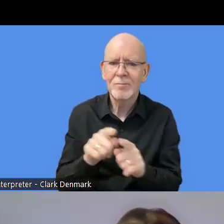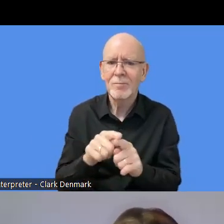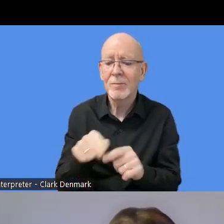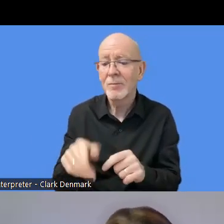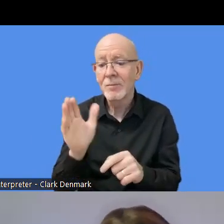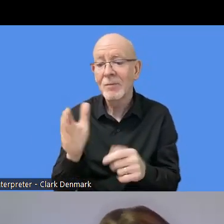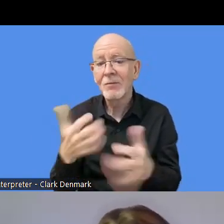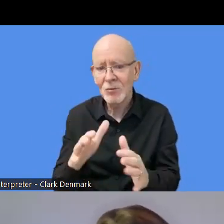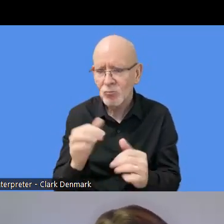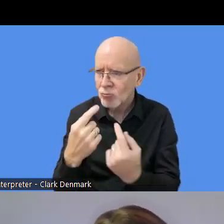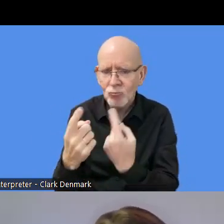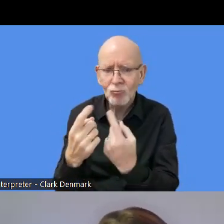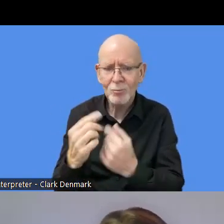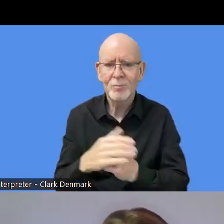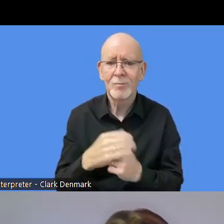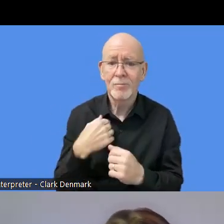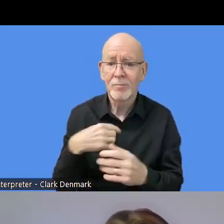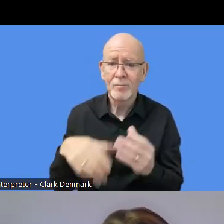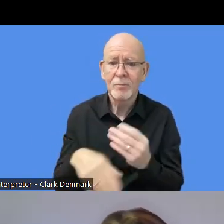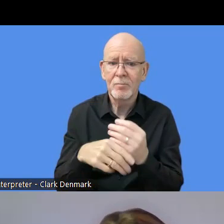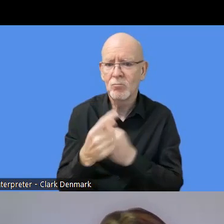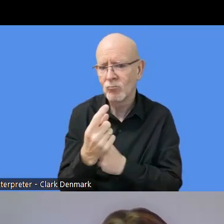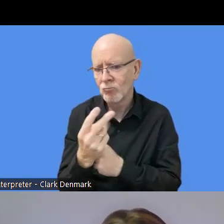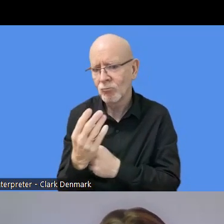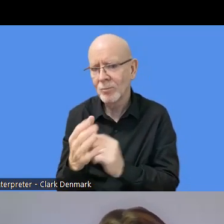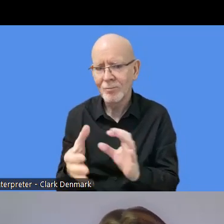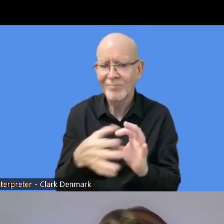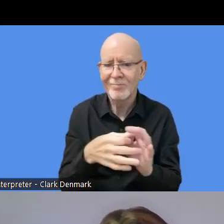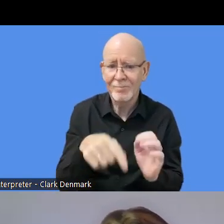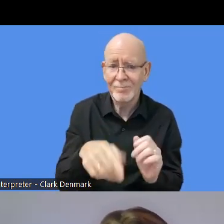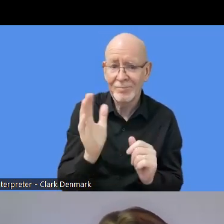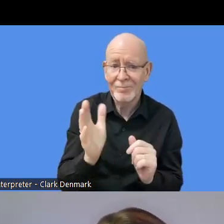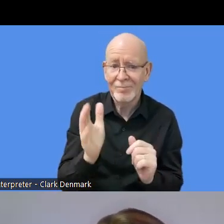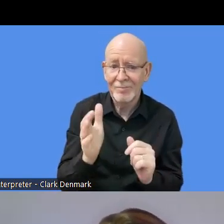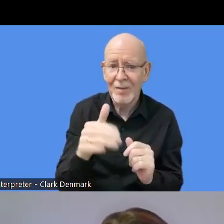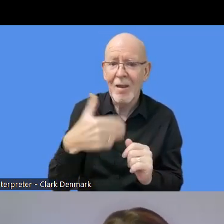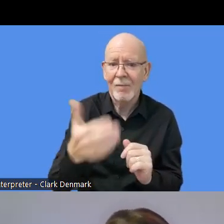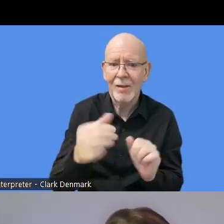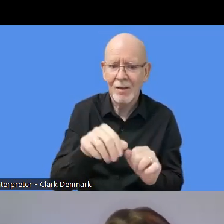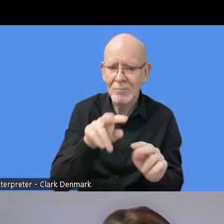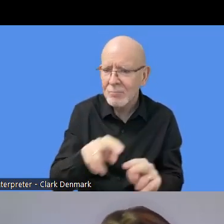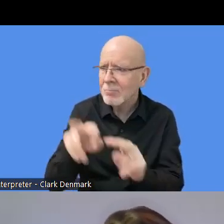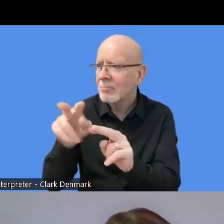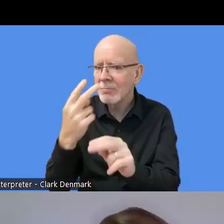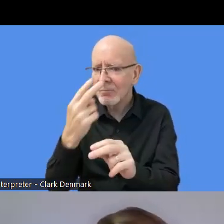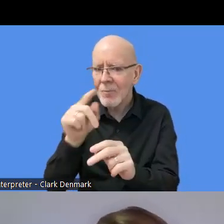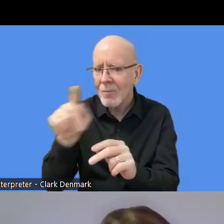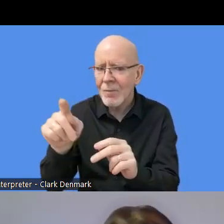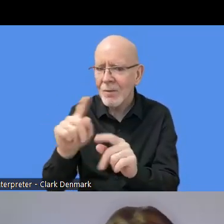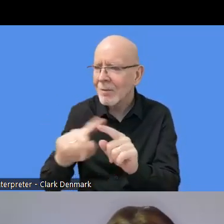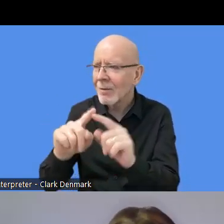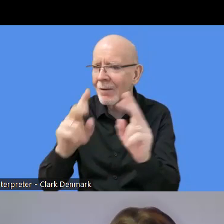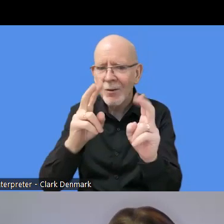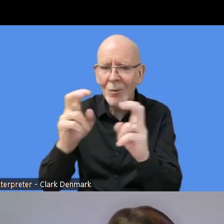looking for in nominations. And at the end, I would also like to give a short outlook on the process, on the